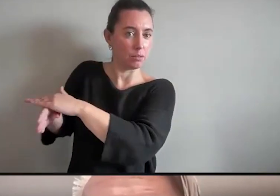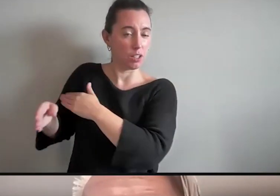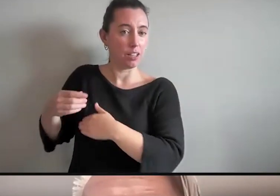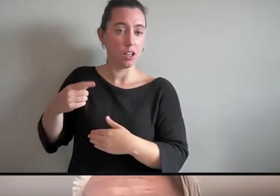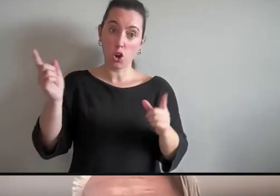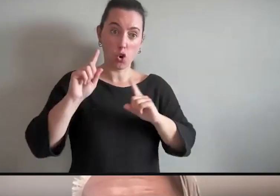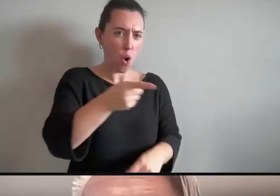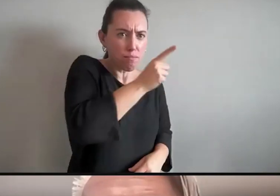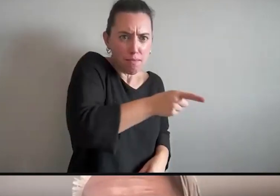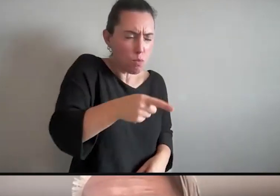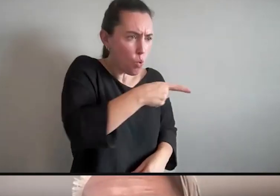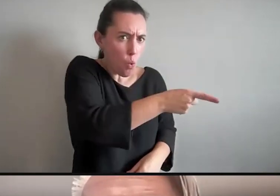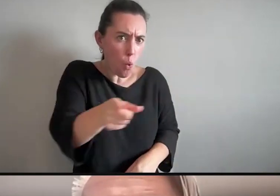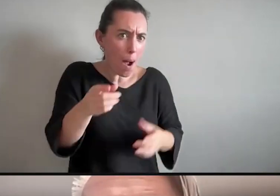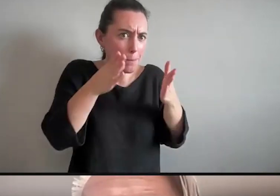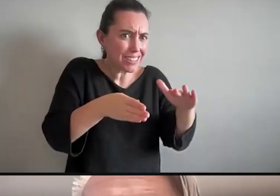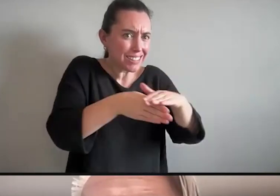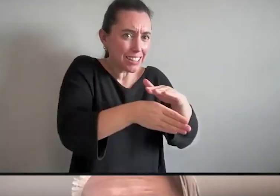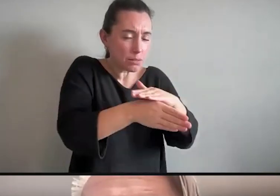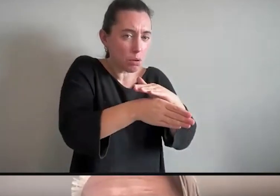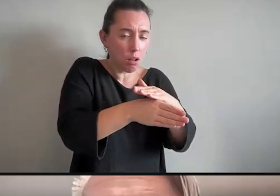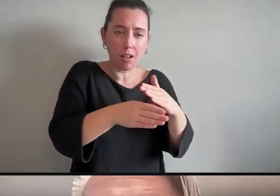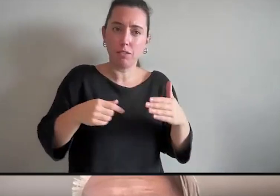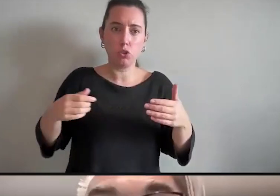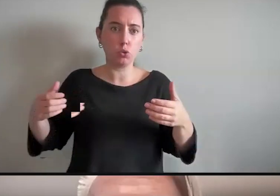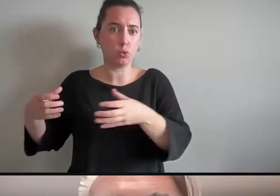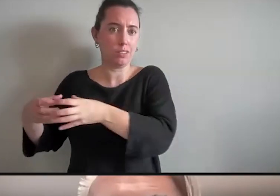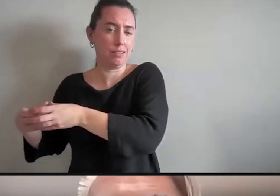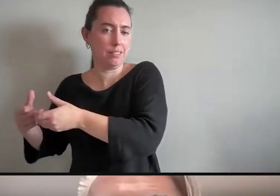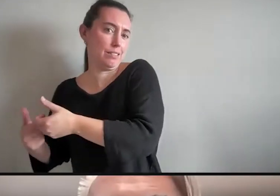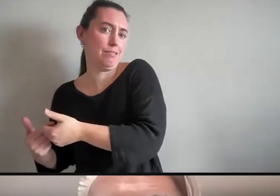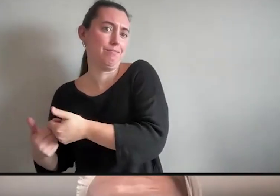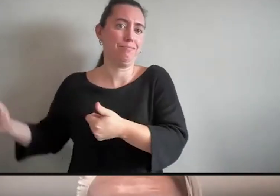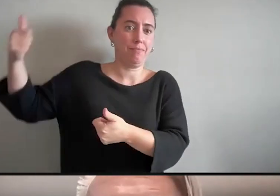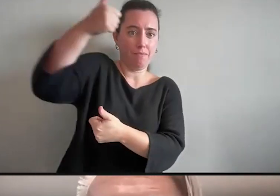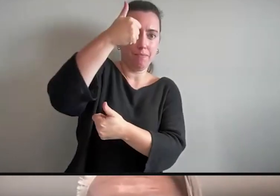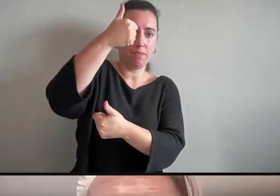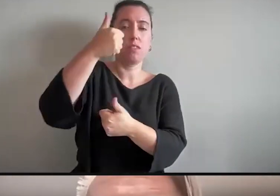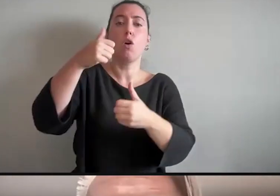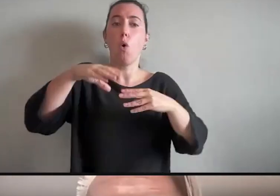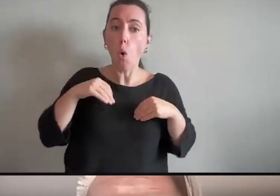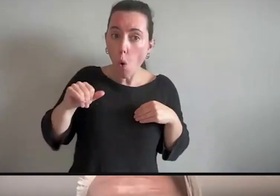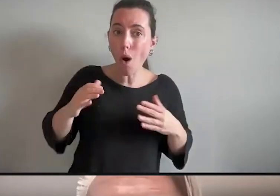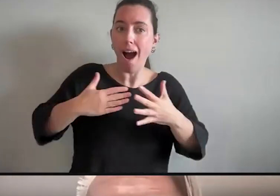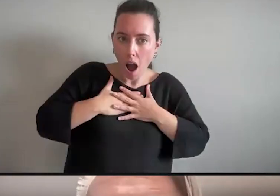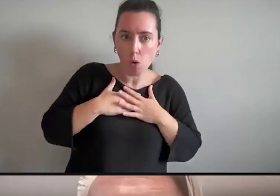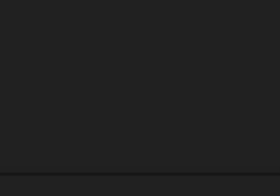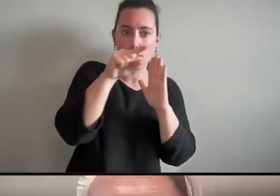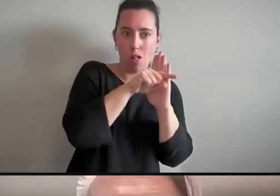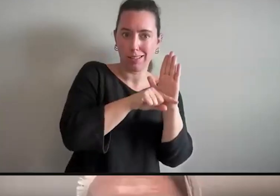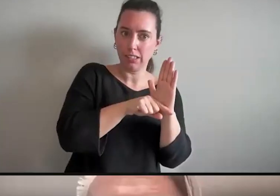thing accessible, if you make it a policy within your organization and you get senior execs to own those policies more